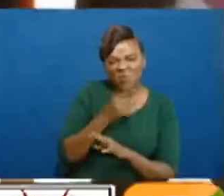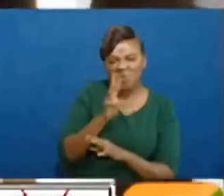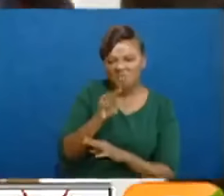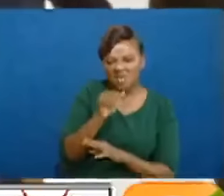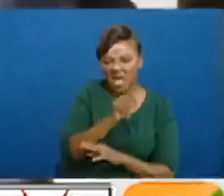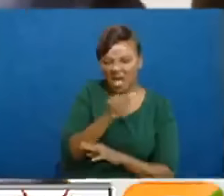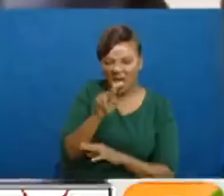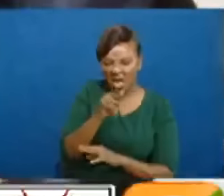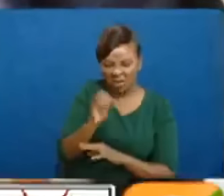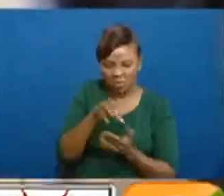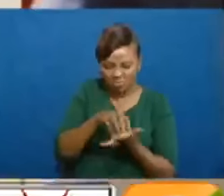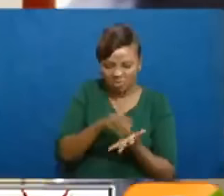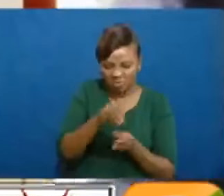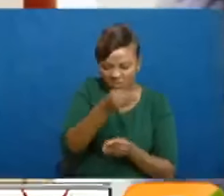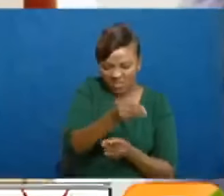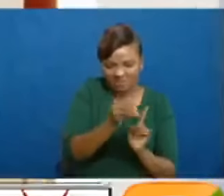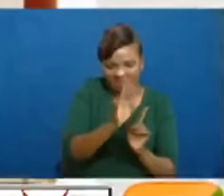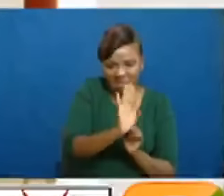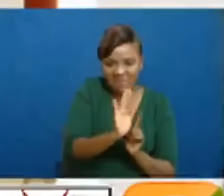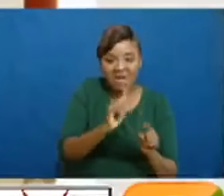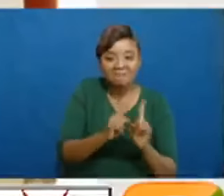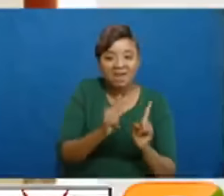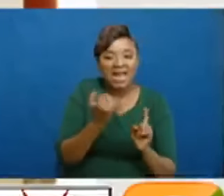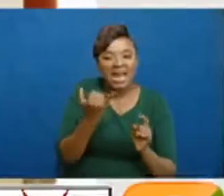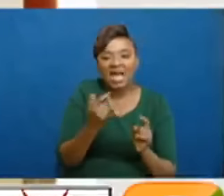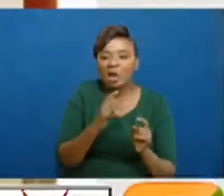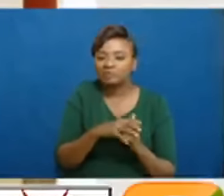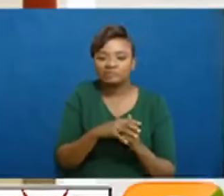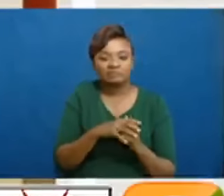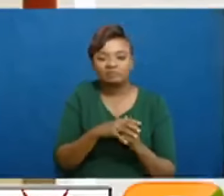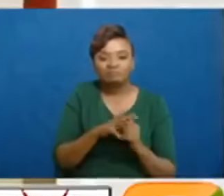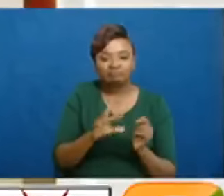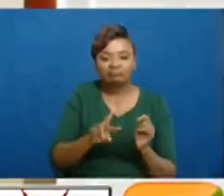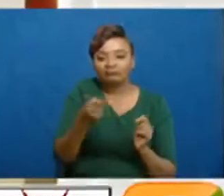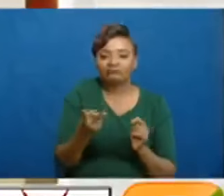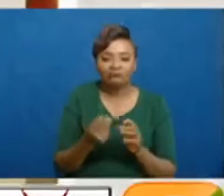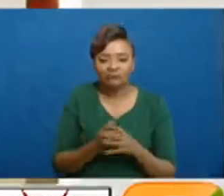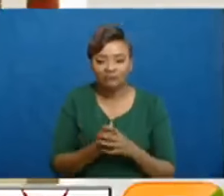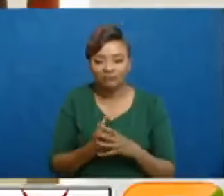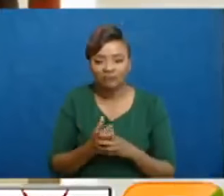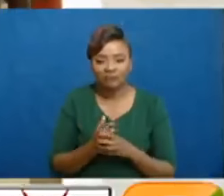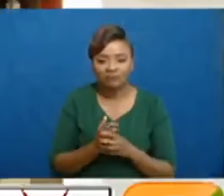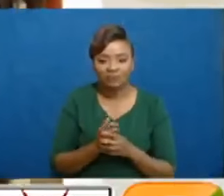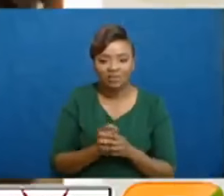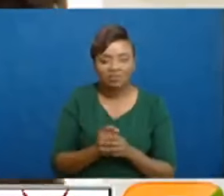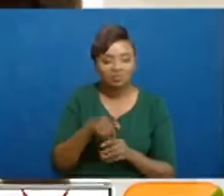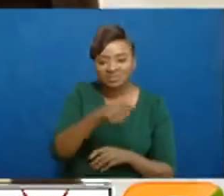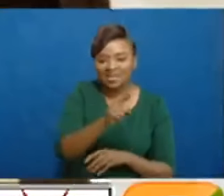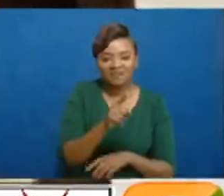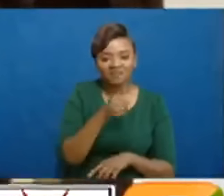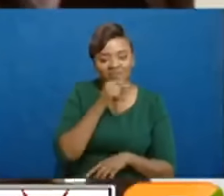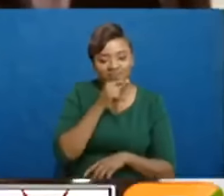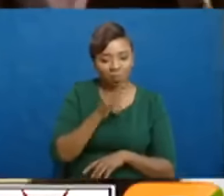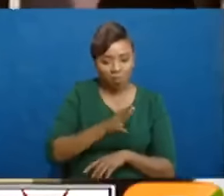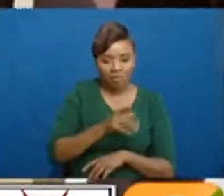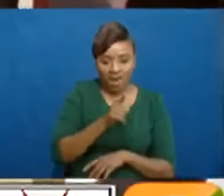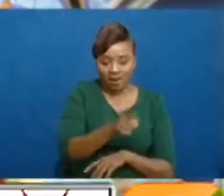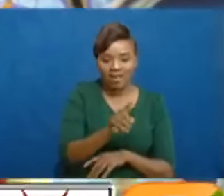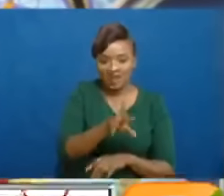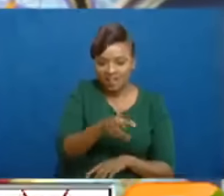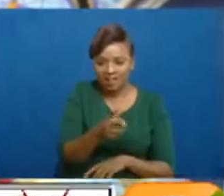Attorney General, but the nomination of the former CS for trade has been something of a bouncing ball as Ruto, for the second time